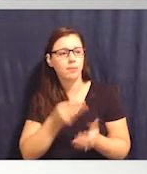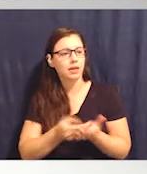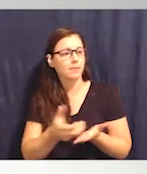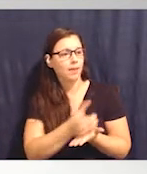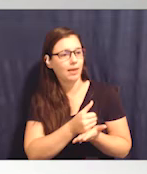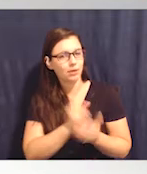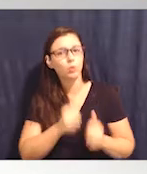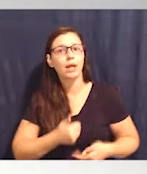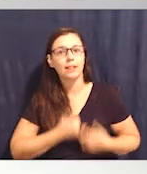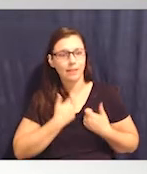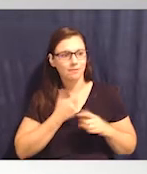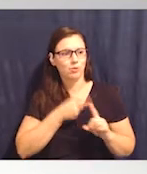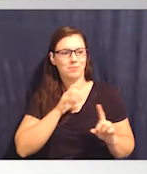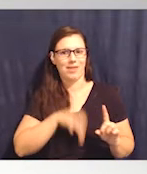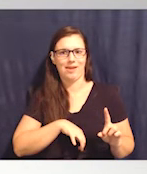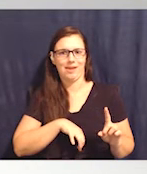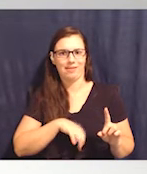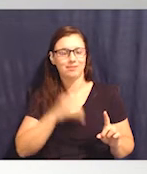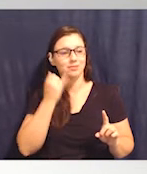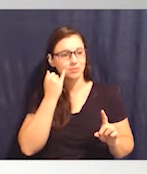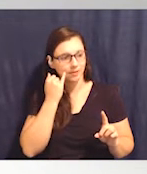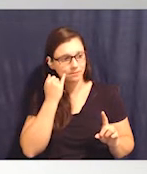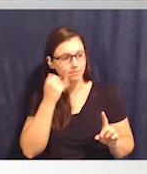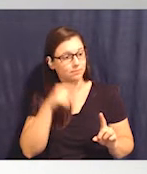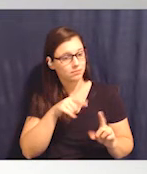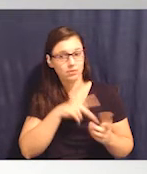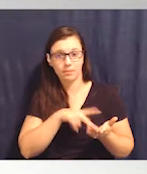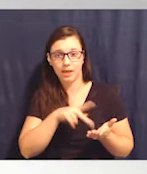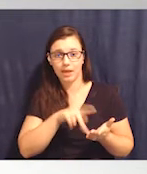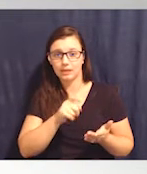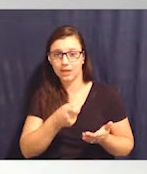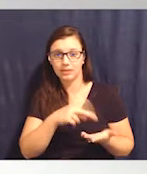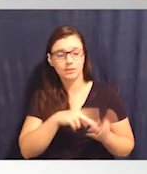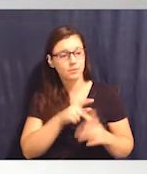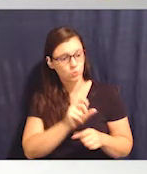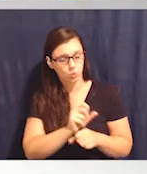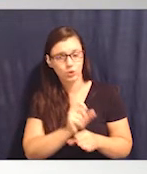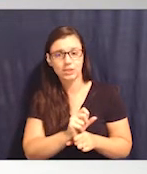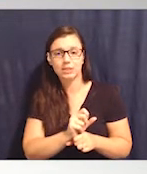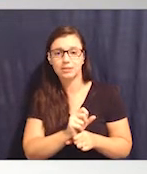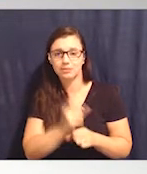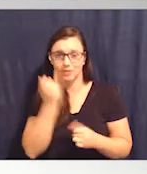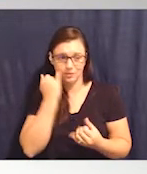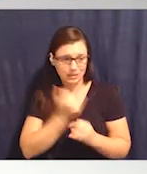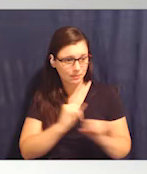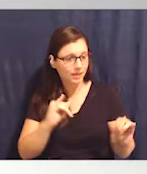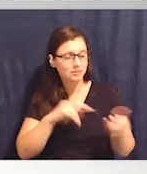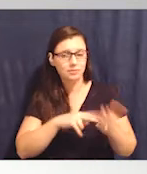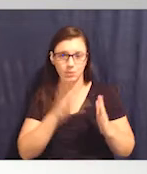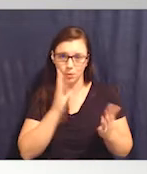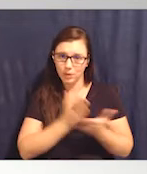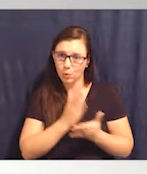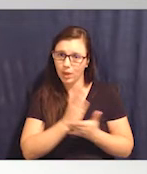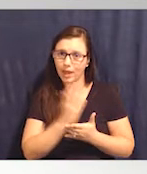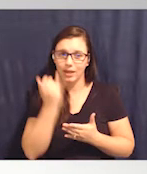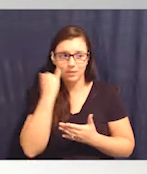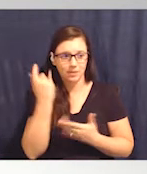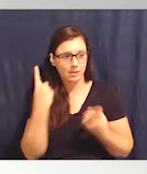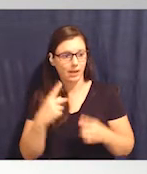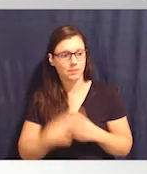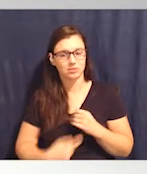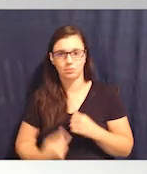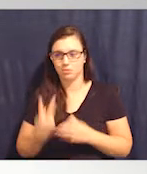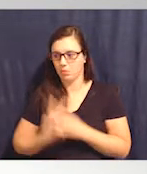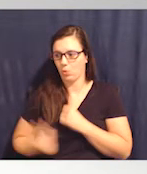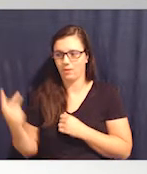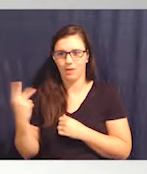And if he's paying taxes, it means he's working. And if he's independent, it means he's going to be okay when something happens to both of us. I didn't